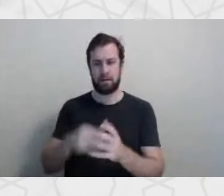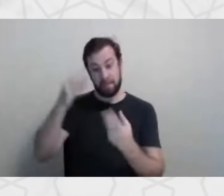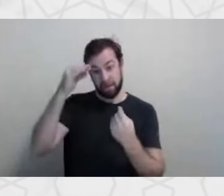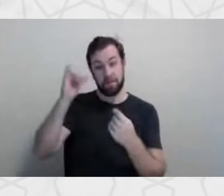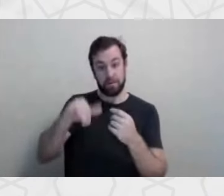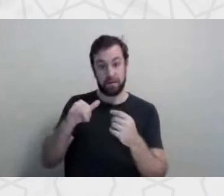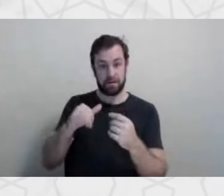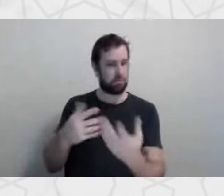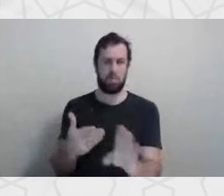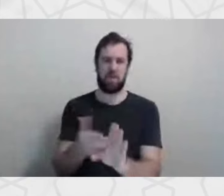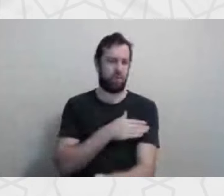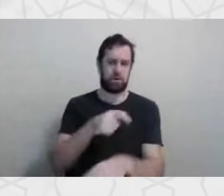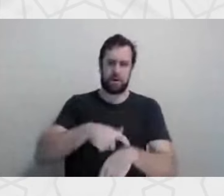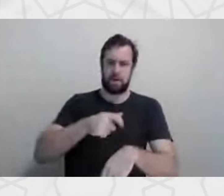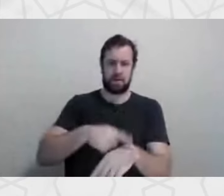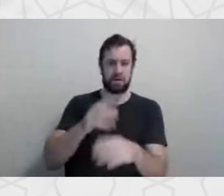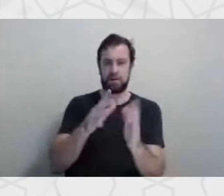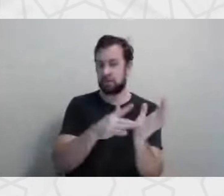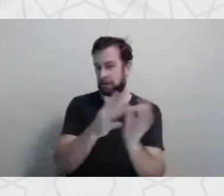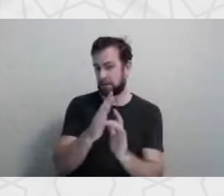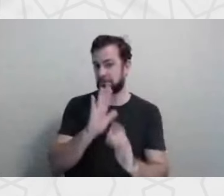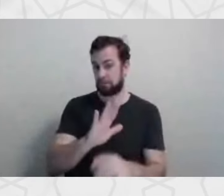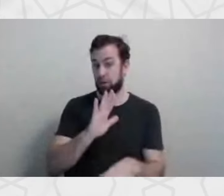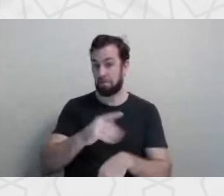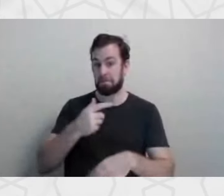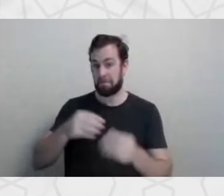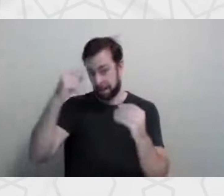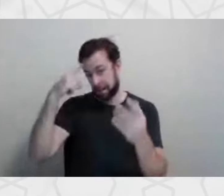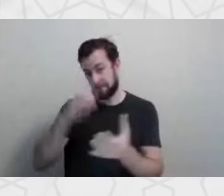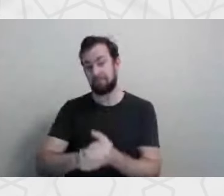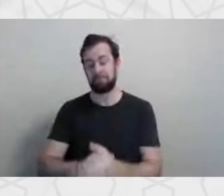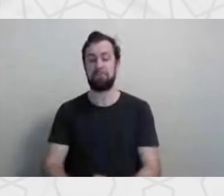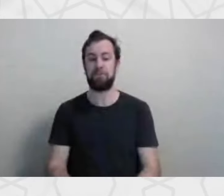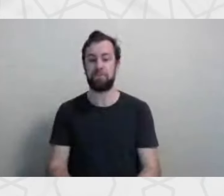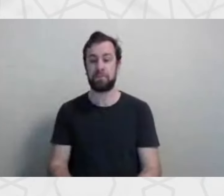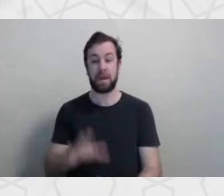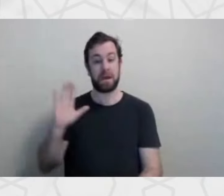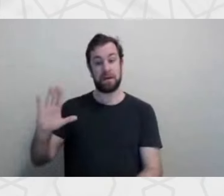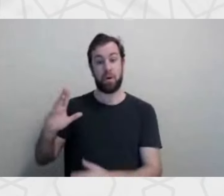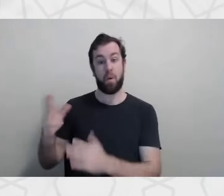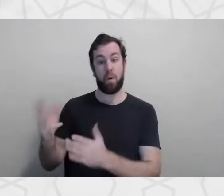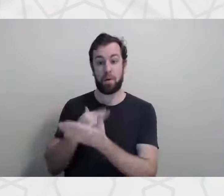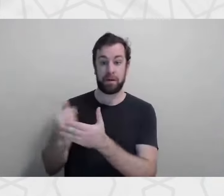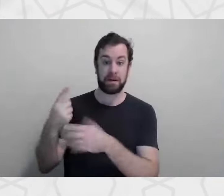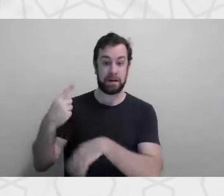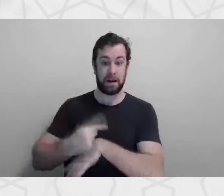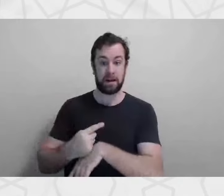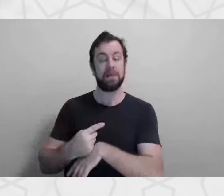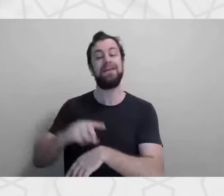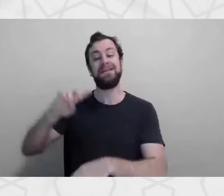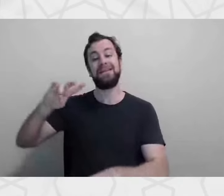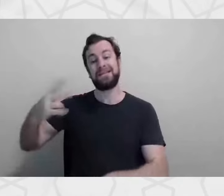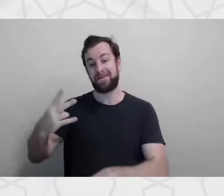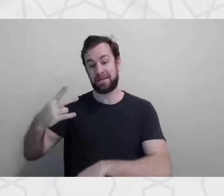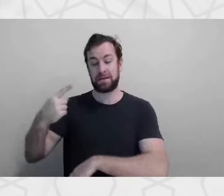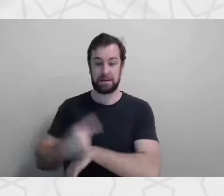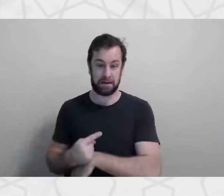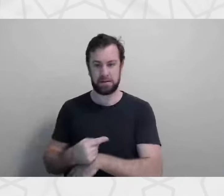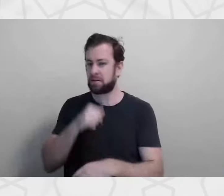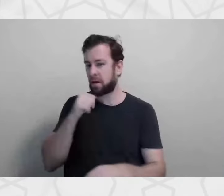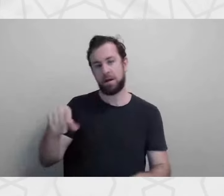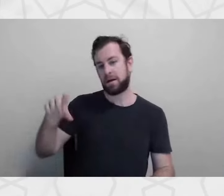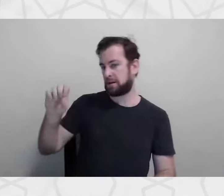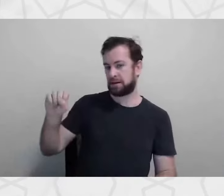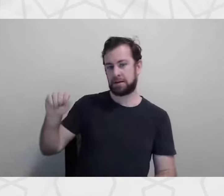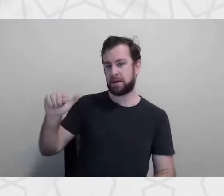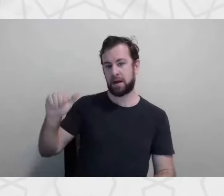their belief. His holy day was the seventh day, not the Sabbath. It